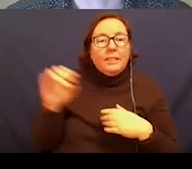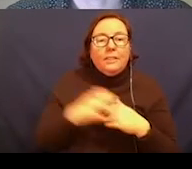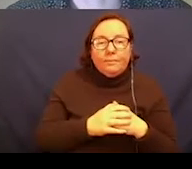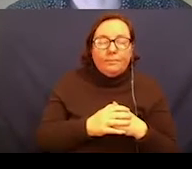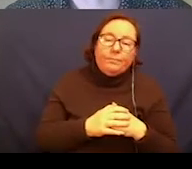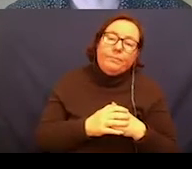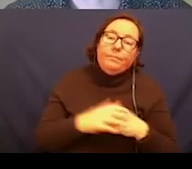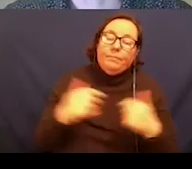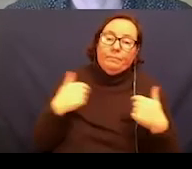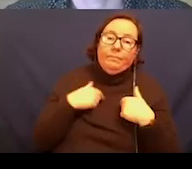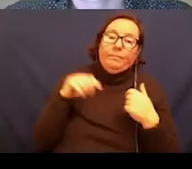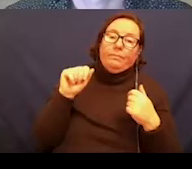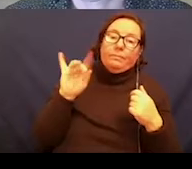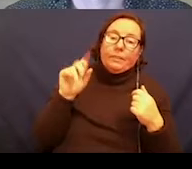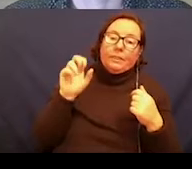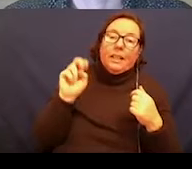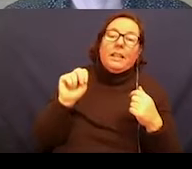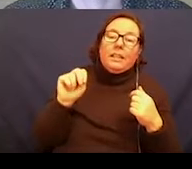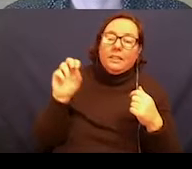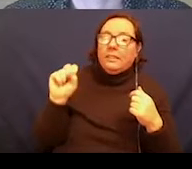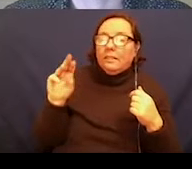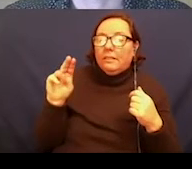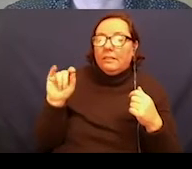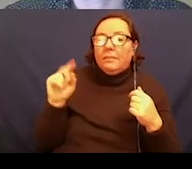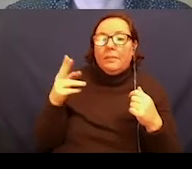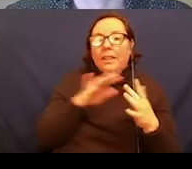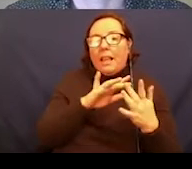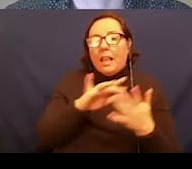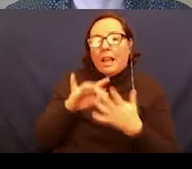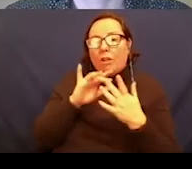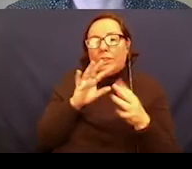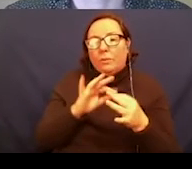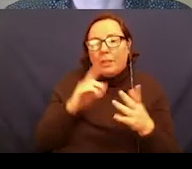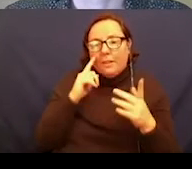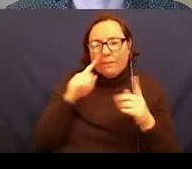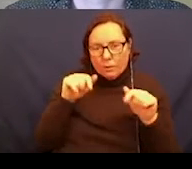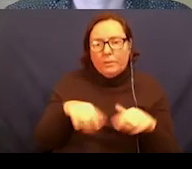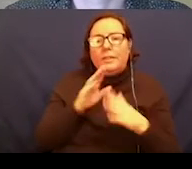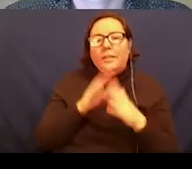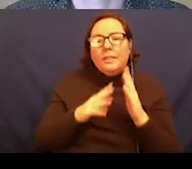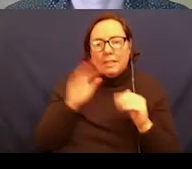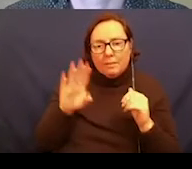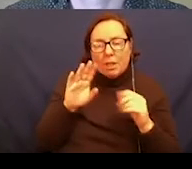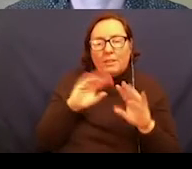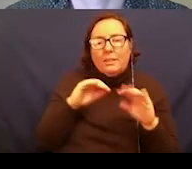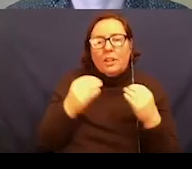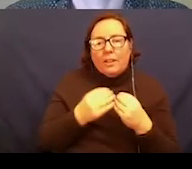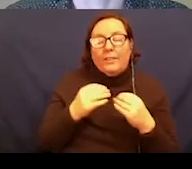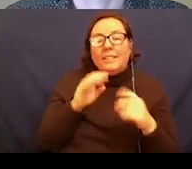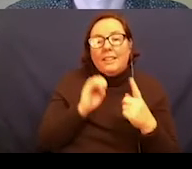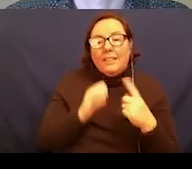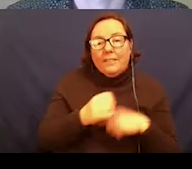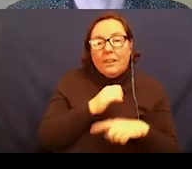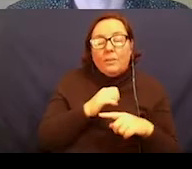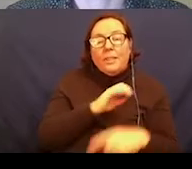My name is Aidan Smith. I'm an outreach coordinator with the City of Boston's Office of Environment, Energy, and Open